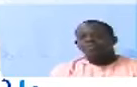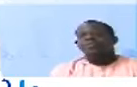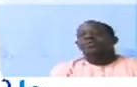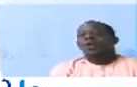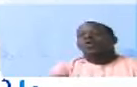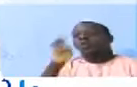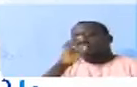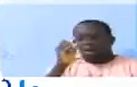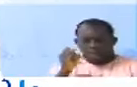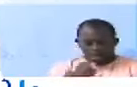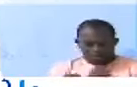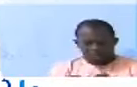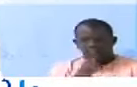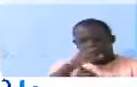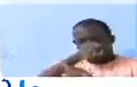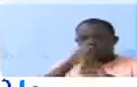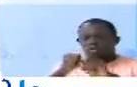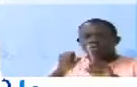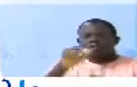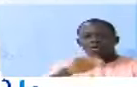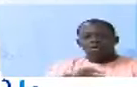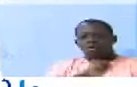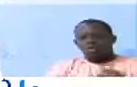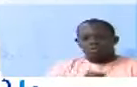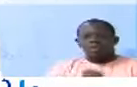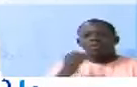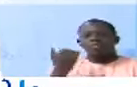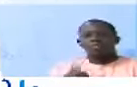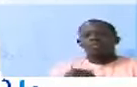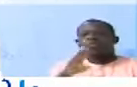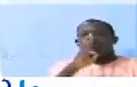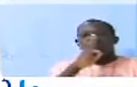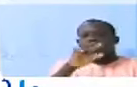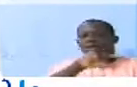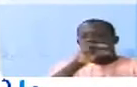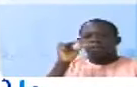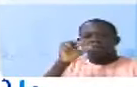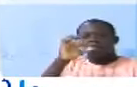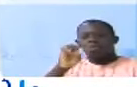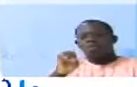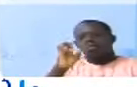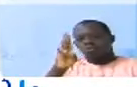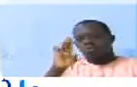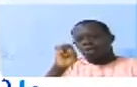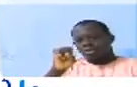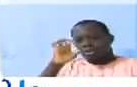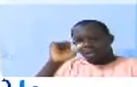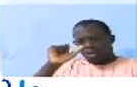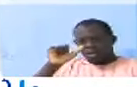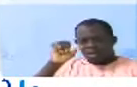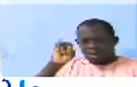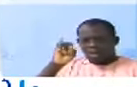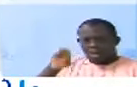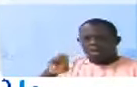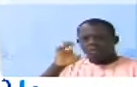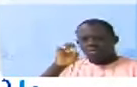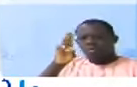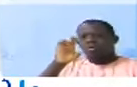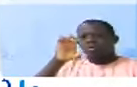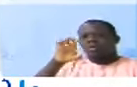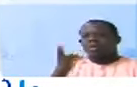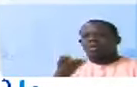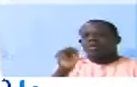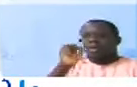What improved the situation for us there was people like Usenu Njai, MC Cham, Oje Jalo,